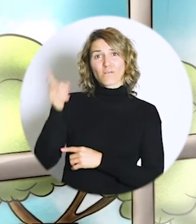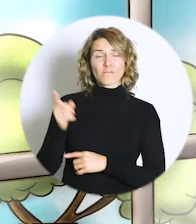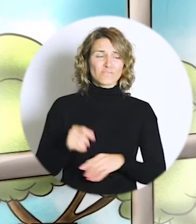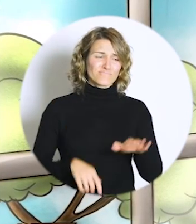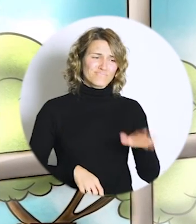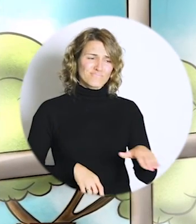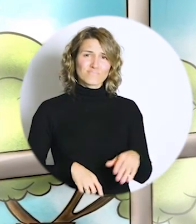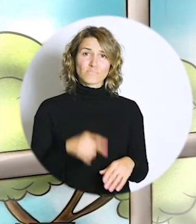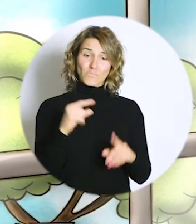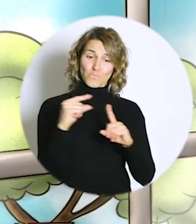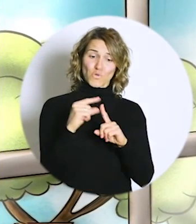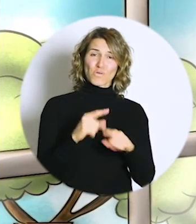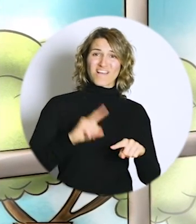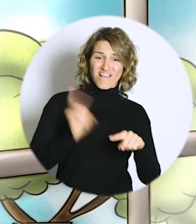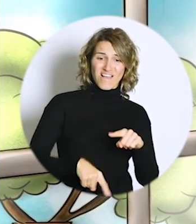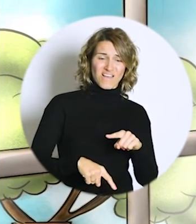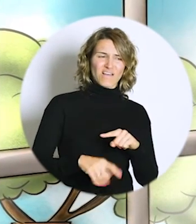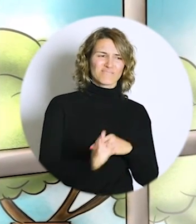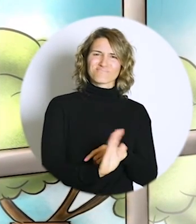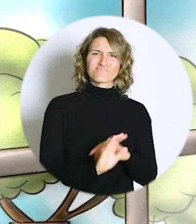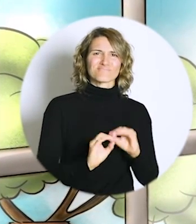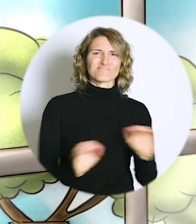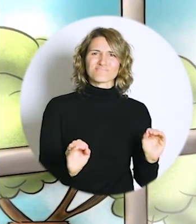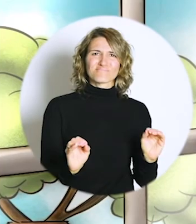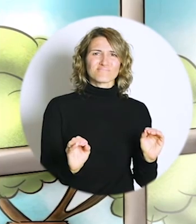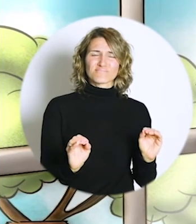There's no such word as can't, said his dad.